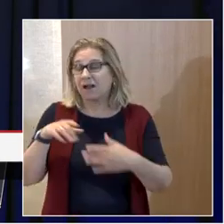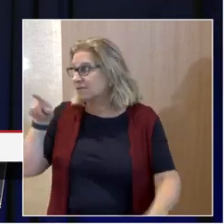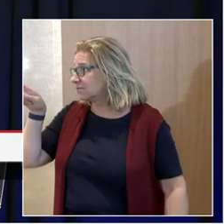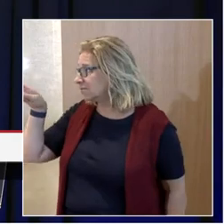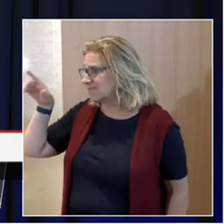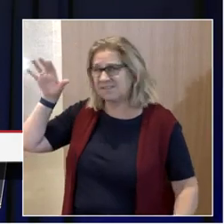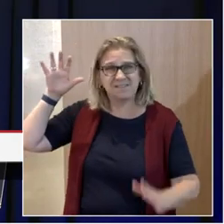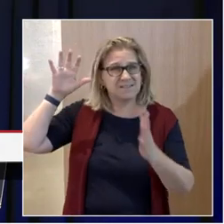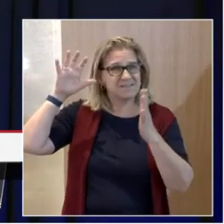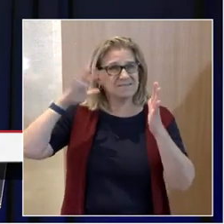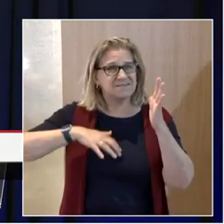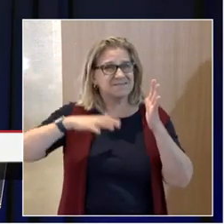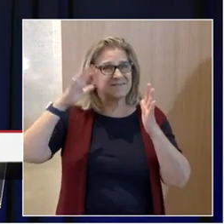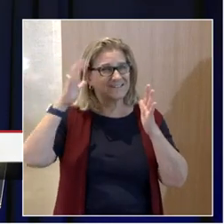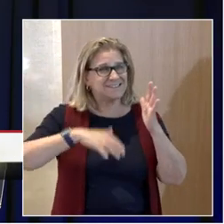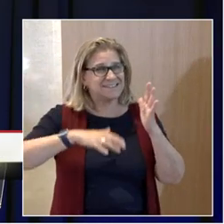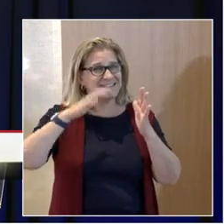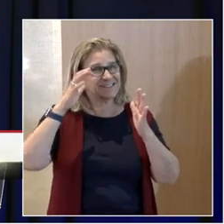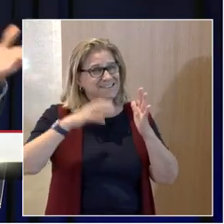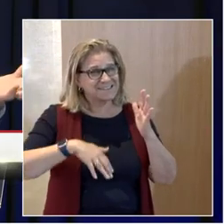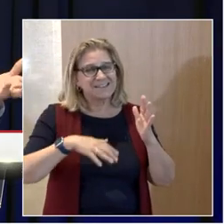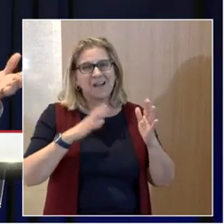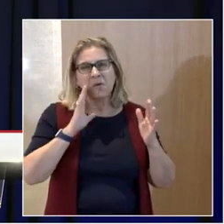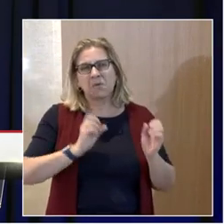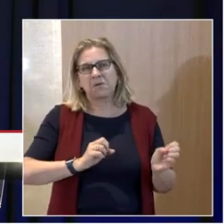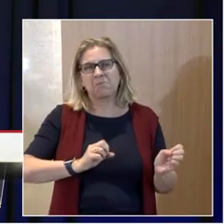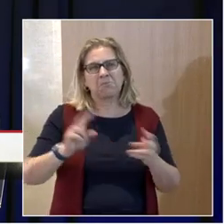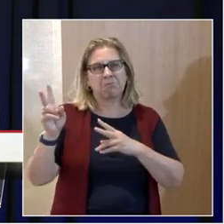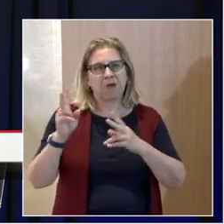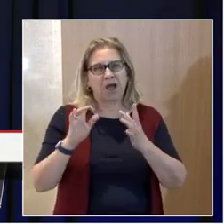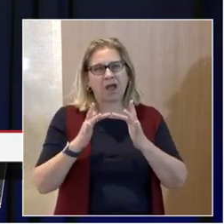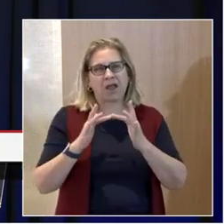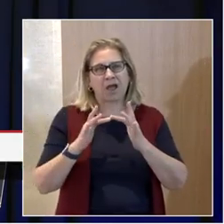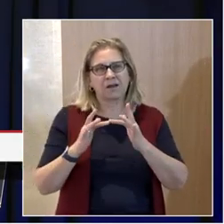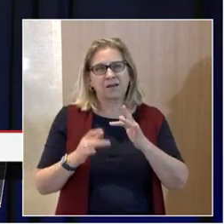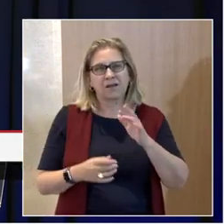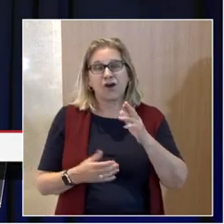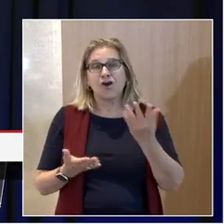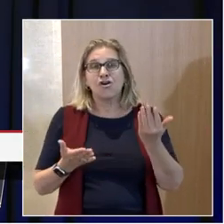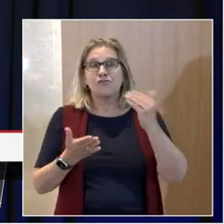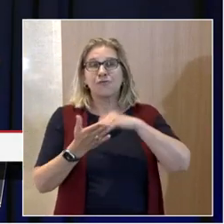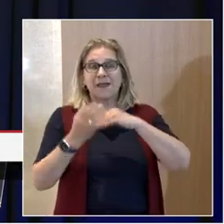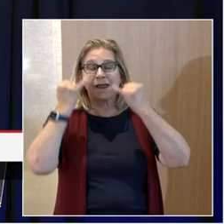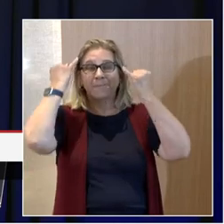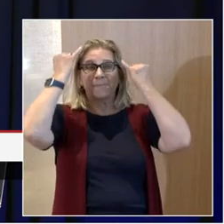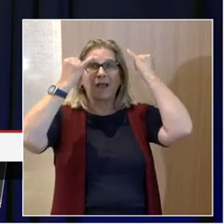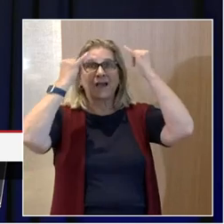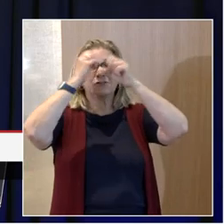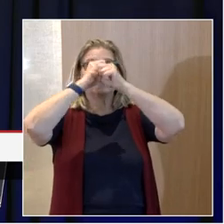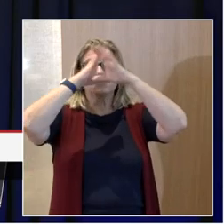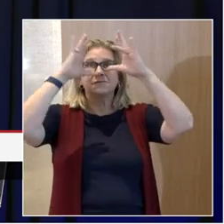at reimaginedowntowndc.com if you want to see it or if you want to provide feedback. So don't worry about all the words, maybe,